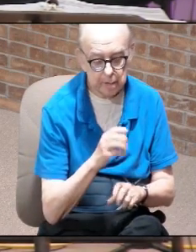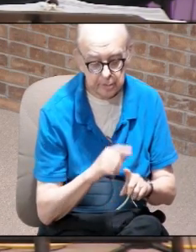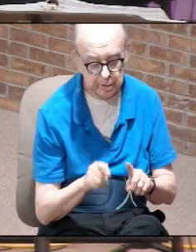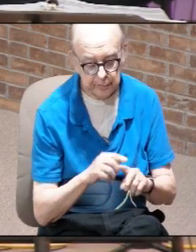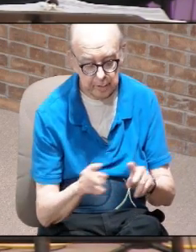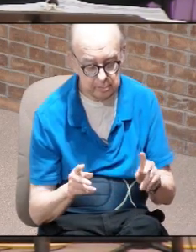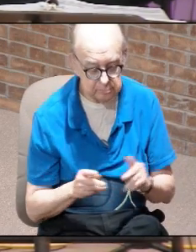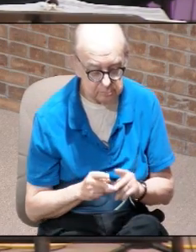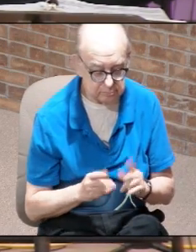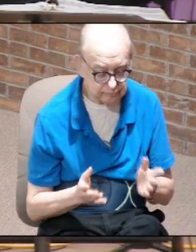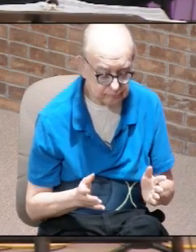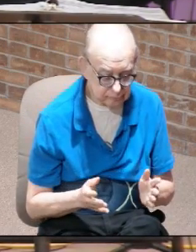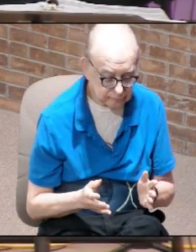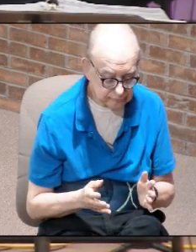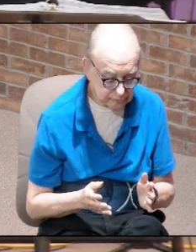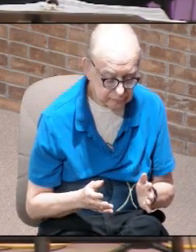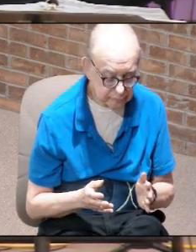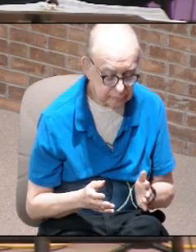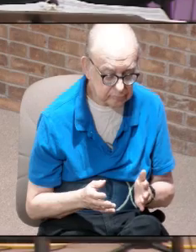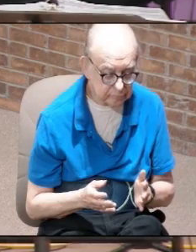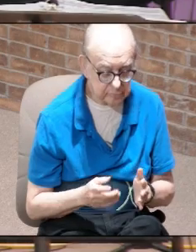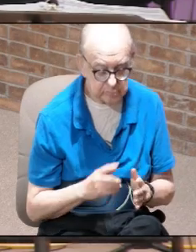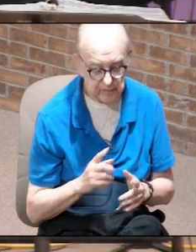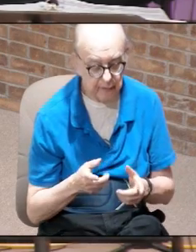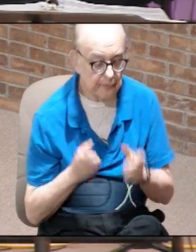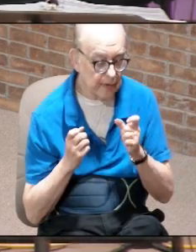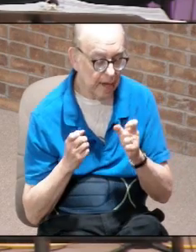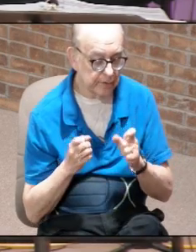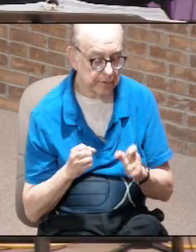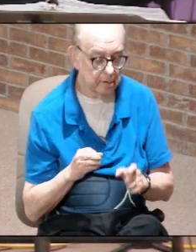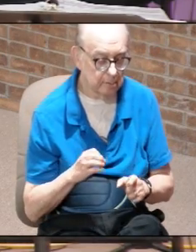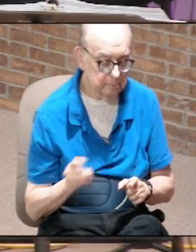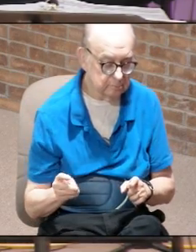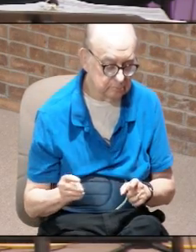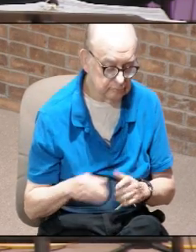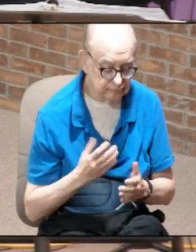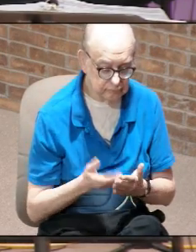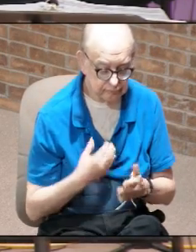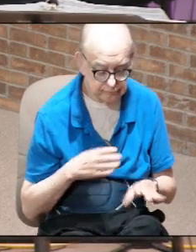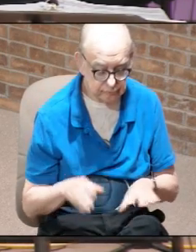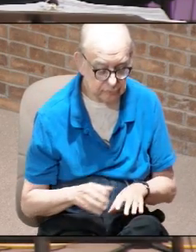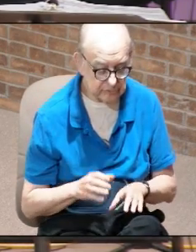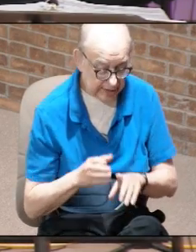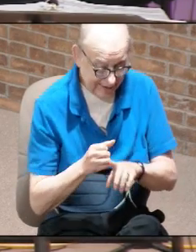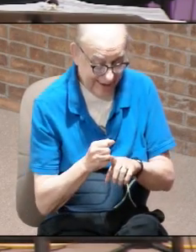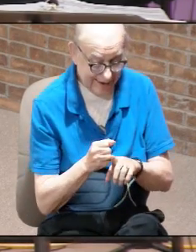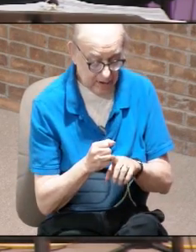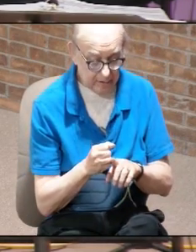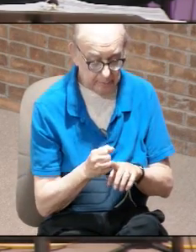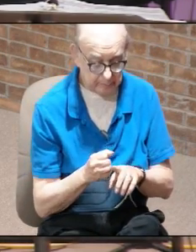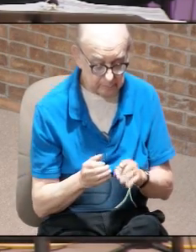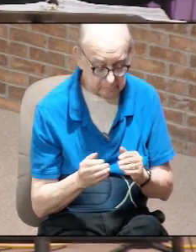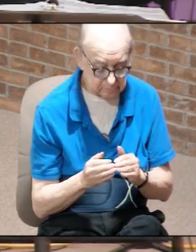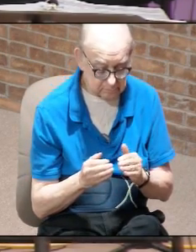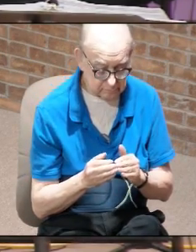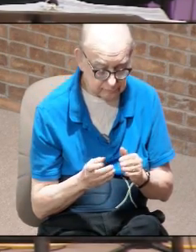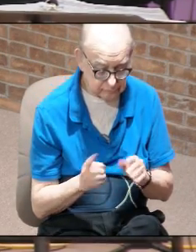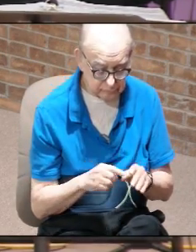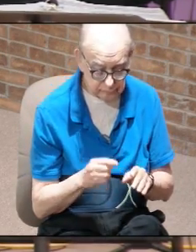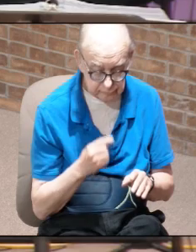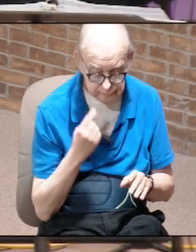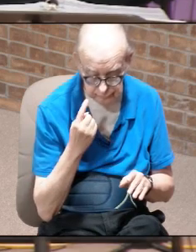places at breakneck speeds. It was all that I could do to hang on. And even though it looked